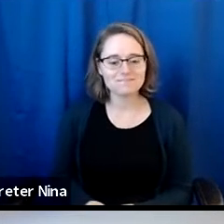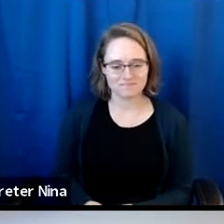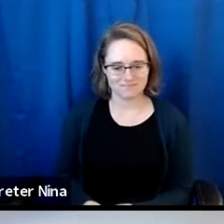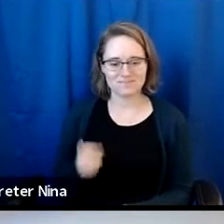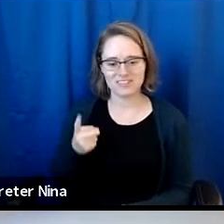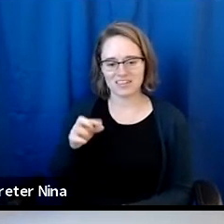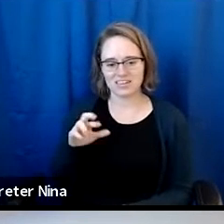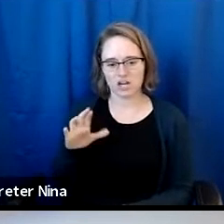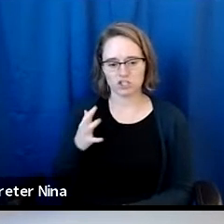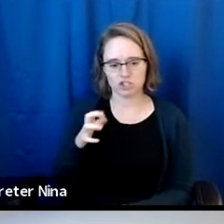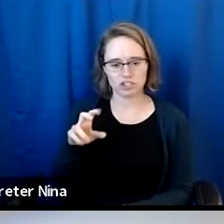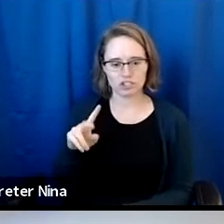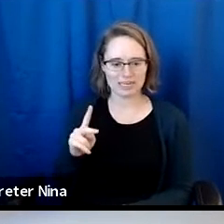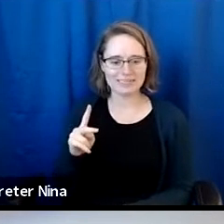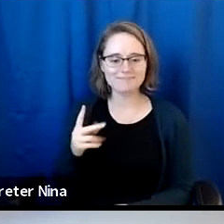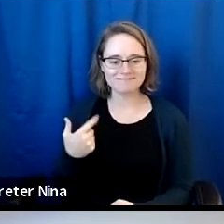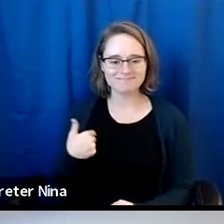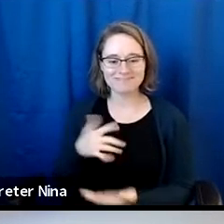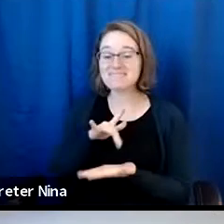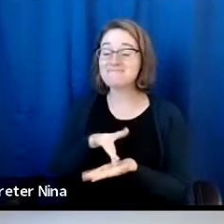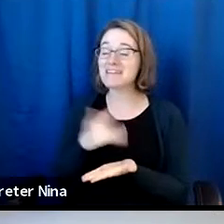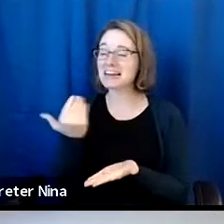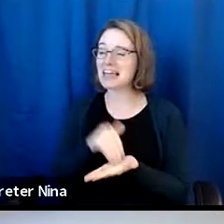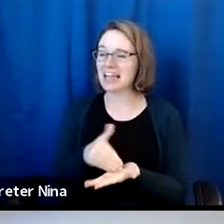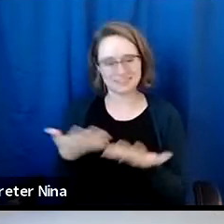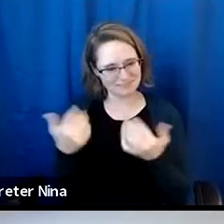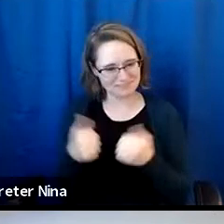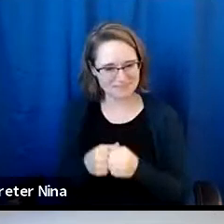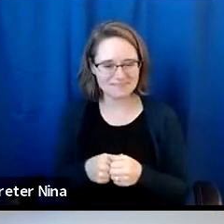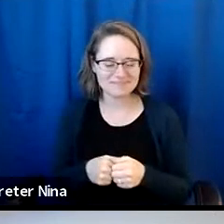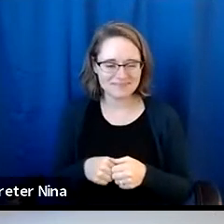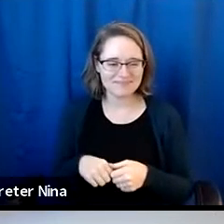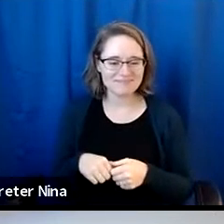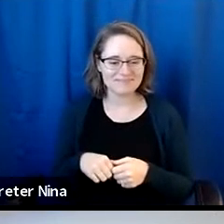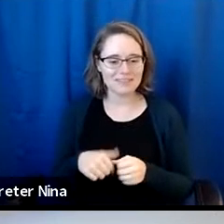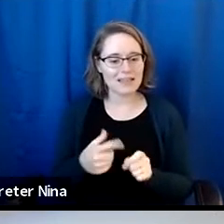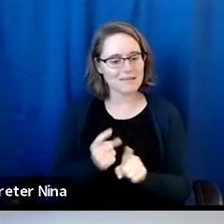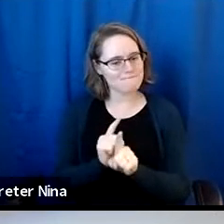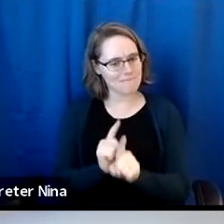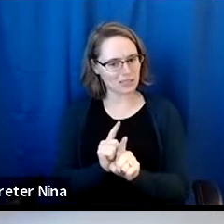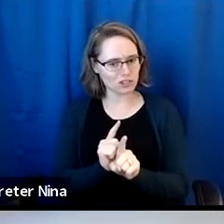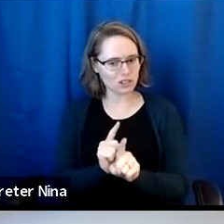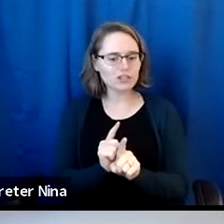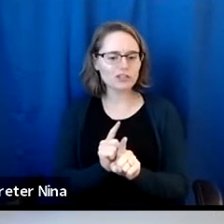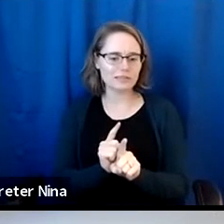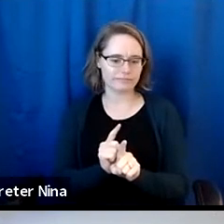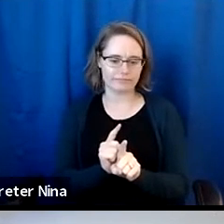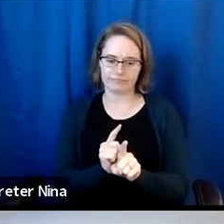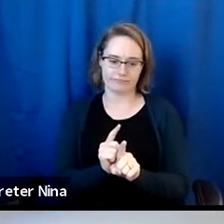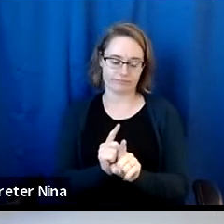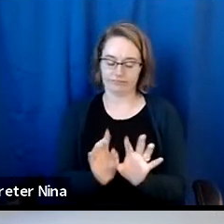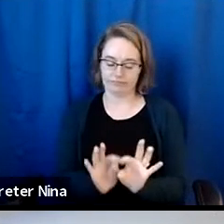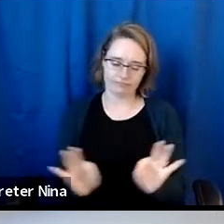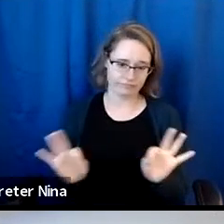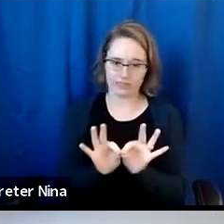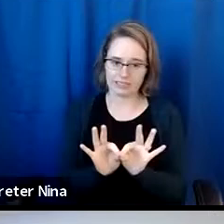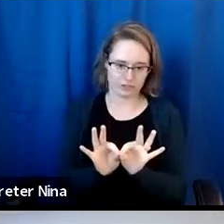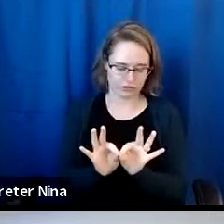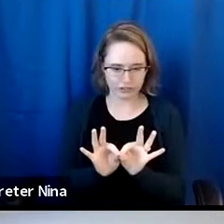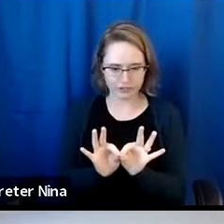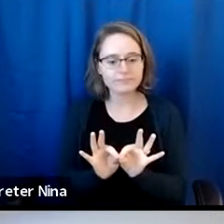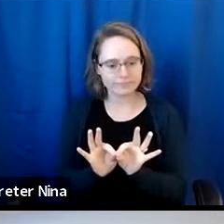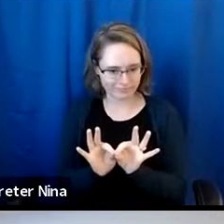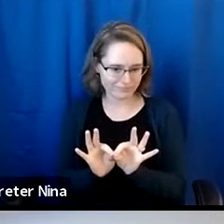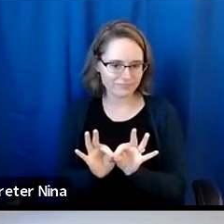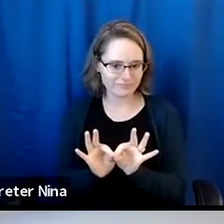So I'm in the middle again. So I would say it's, mentorship is really essential.